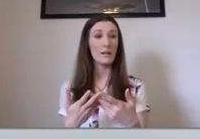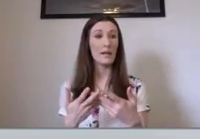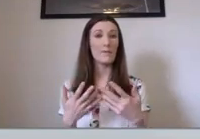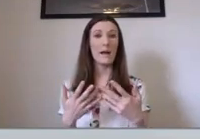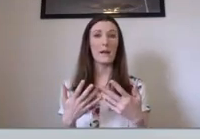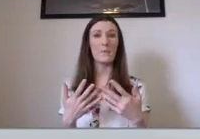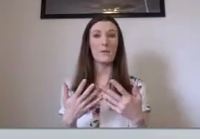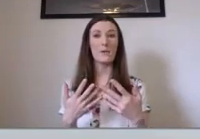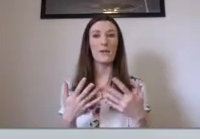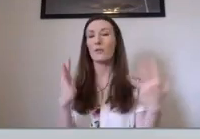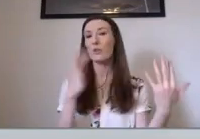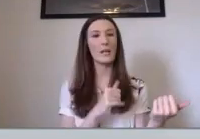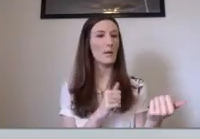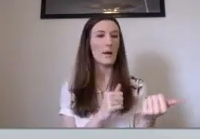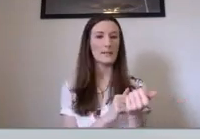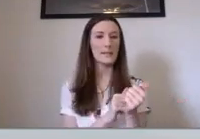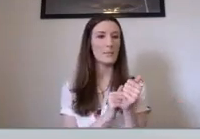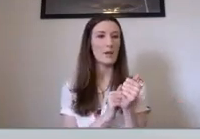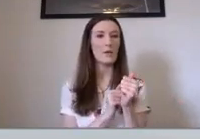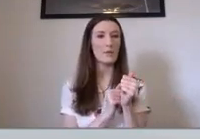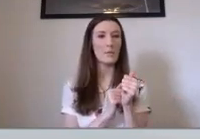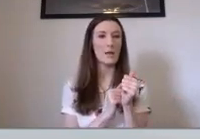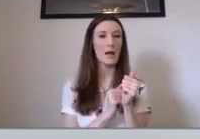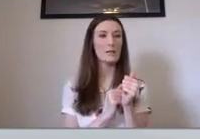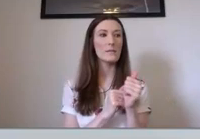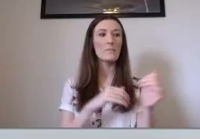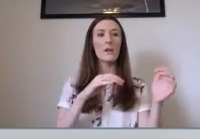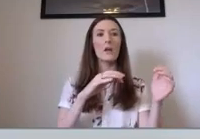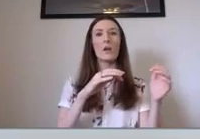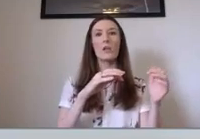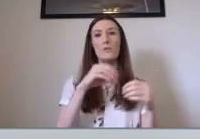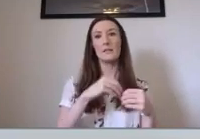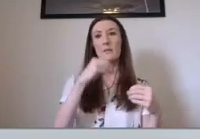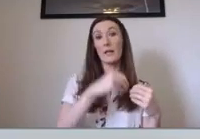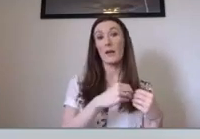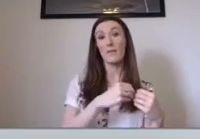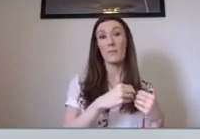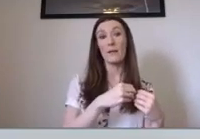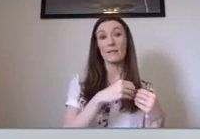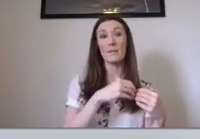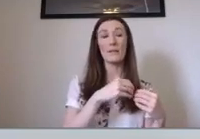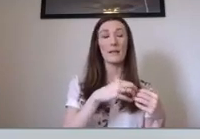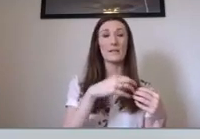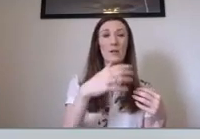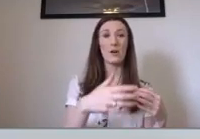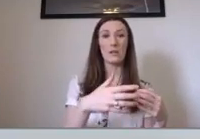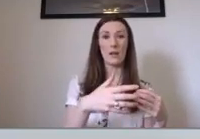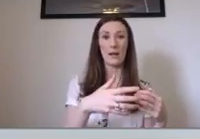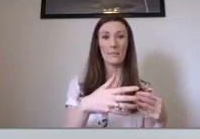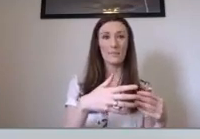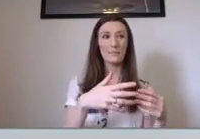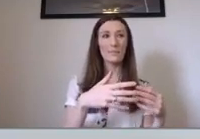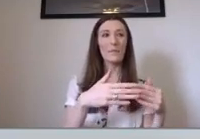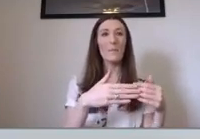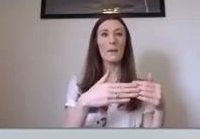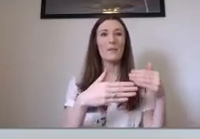online, if you're looking up how to sign something over the weekend, you need to be careful because some of the signs that are